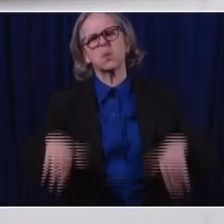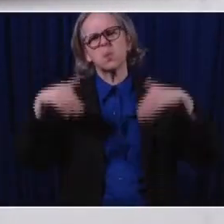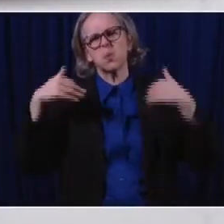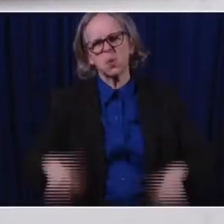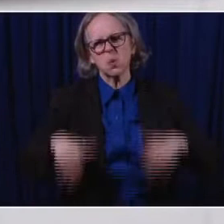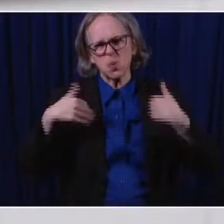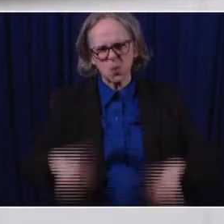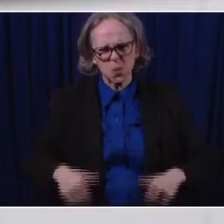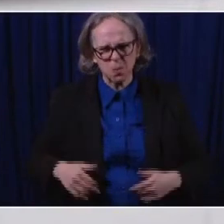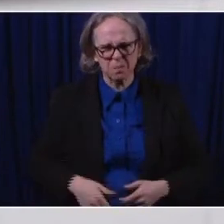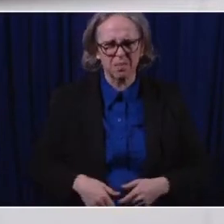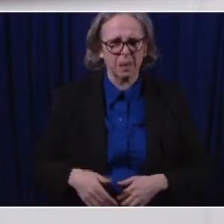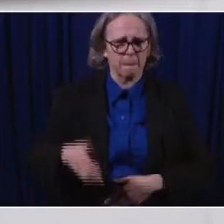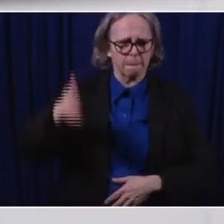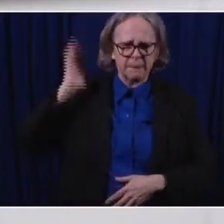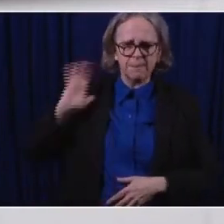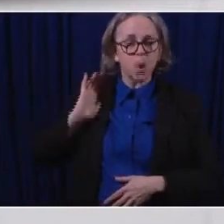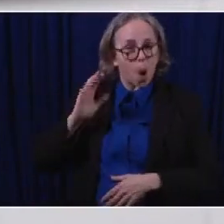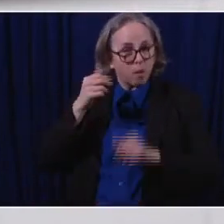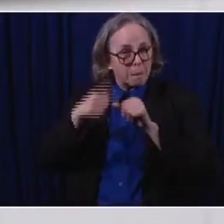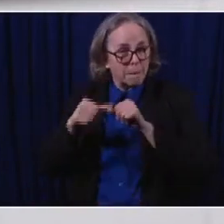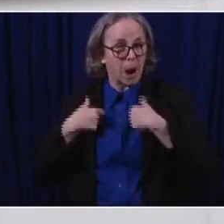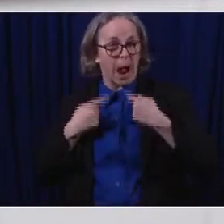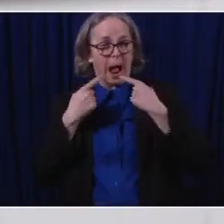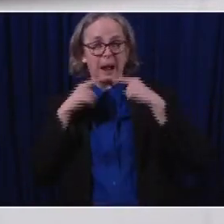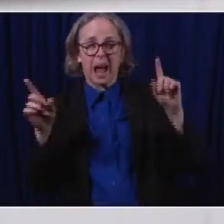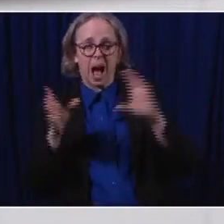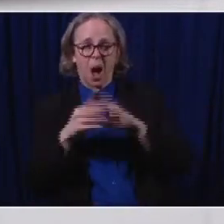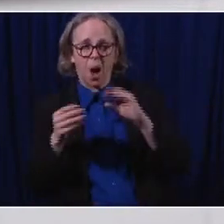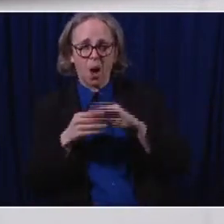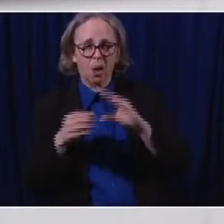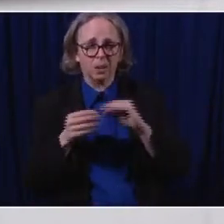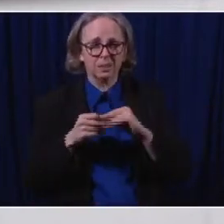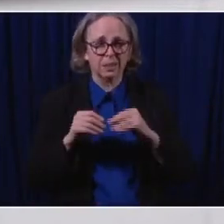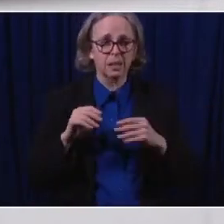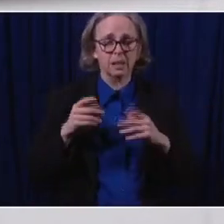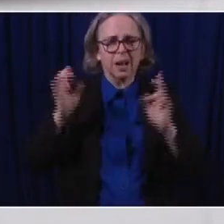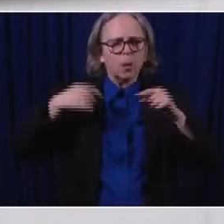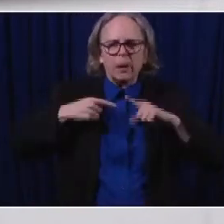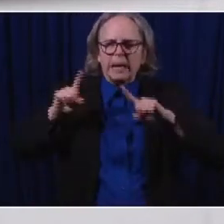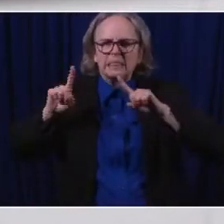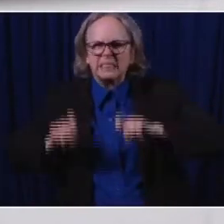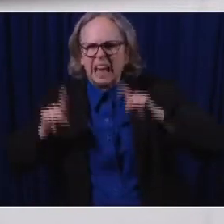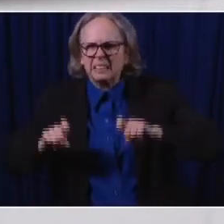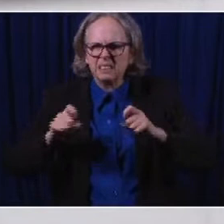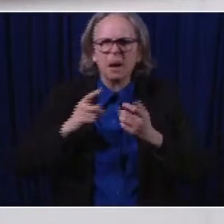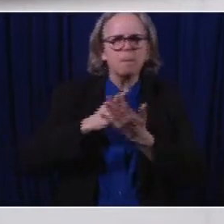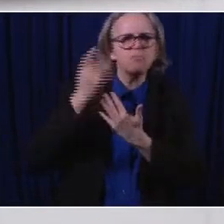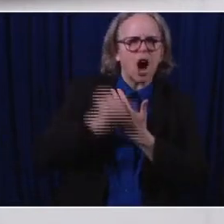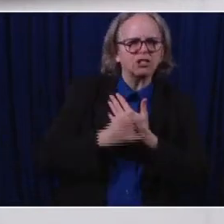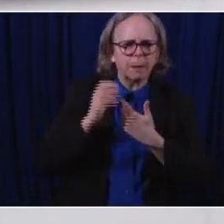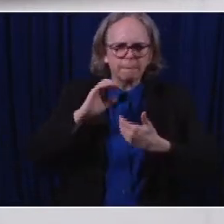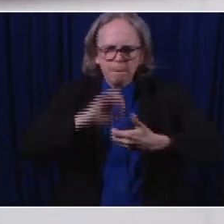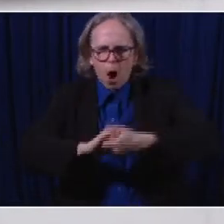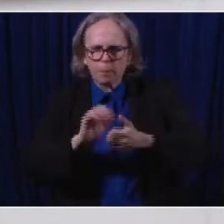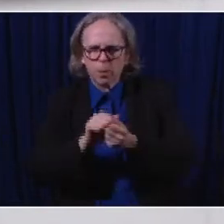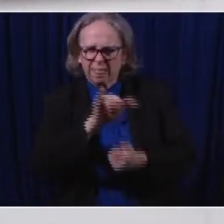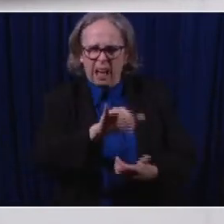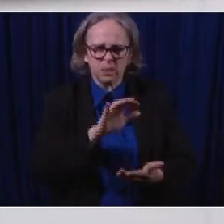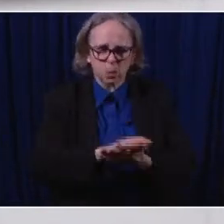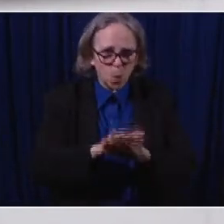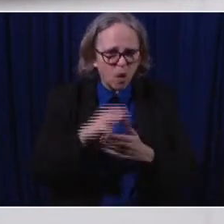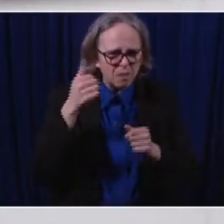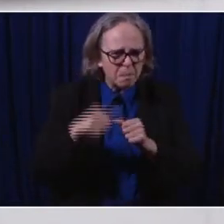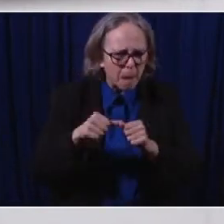pilot project with them, we'll always remember, Governor, because it was the first day that the first case of COVID was reported in